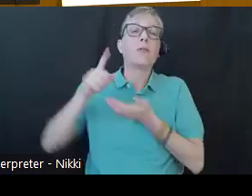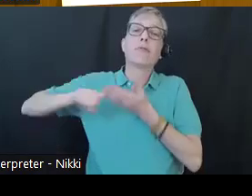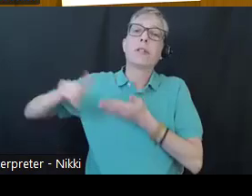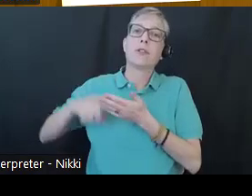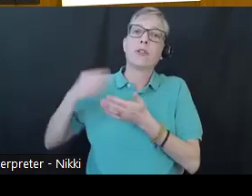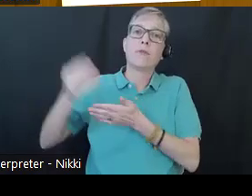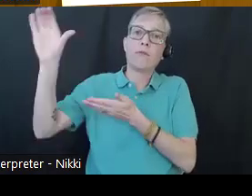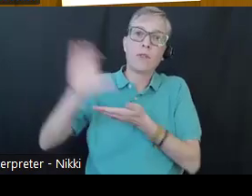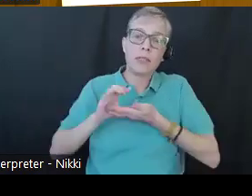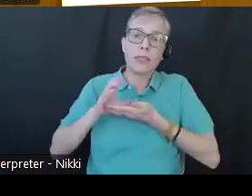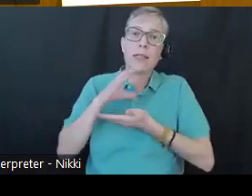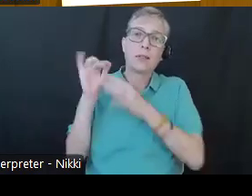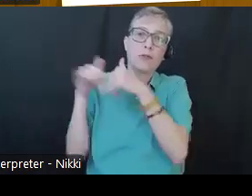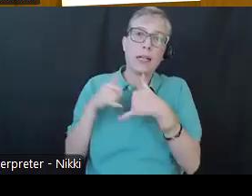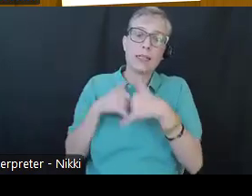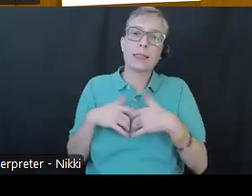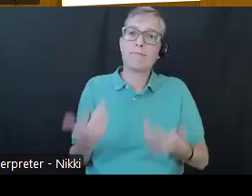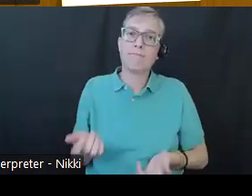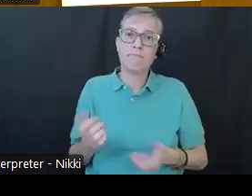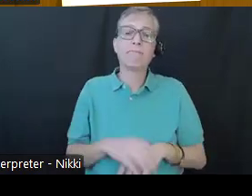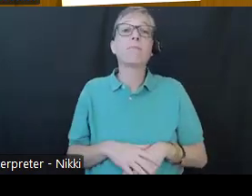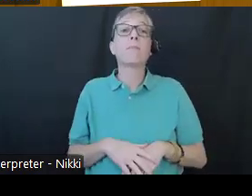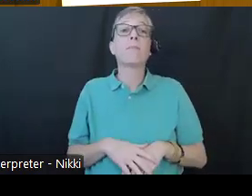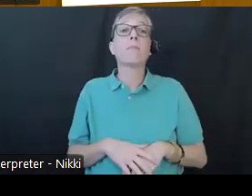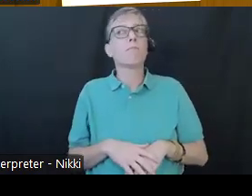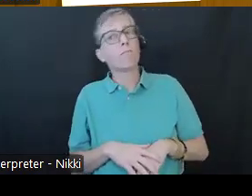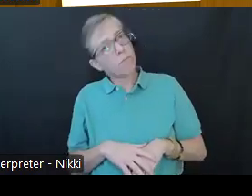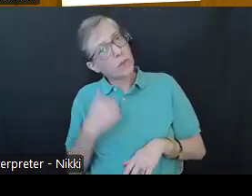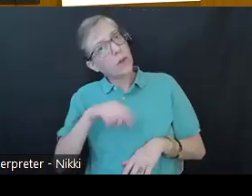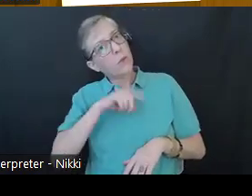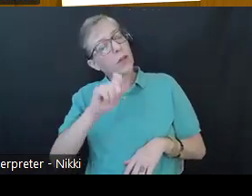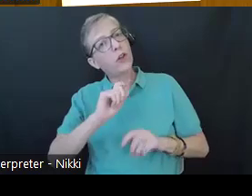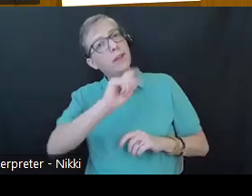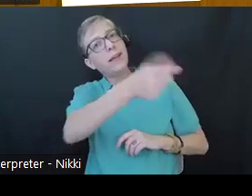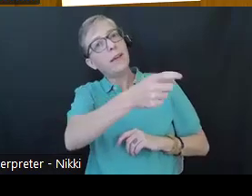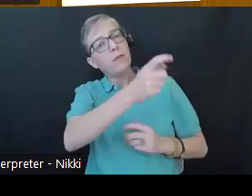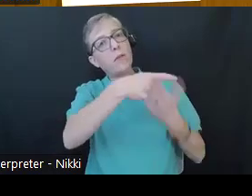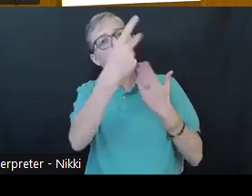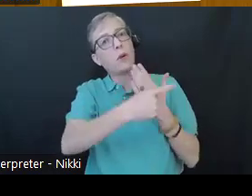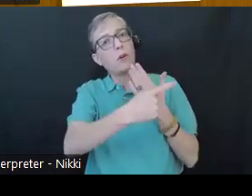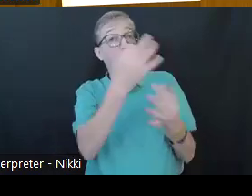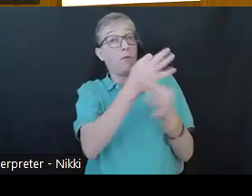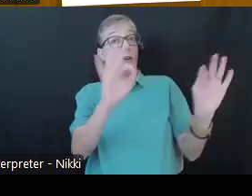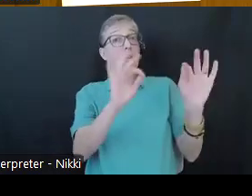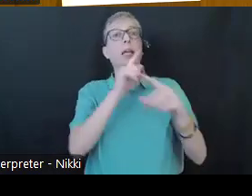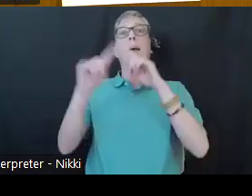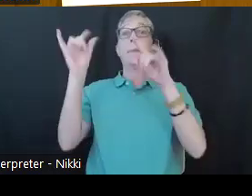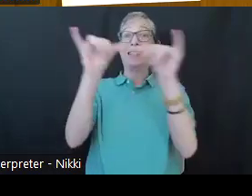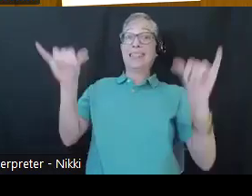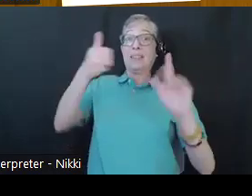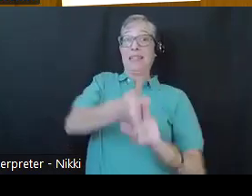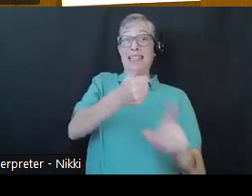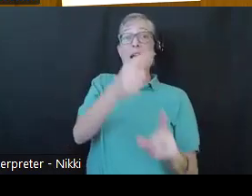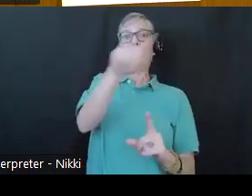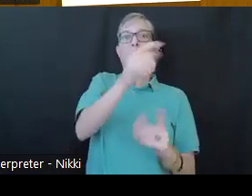what do? We would give the program away to burn centers for free, but then they would have to invest in these big systems, and it just was not practical at